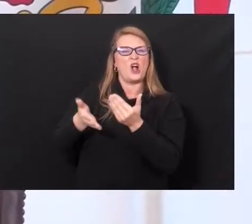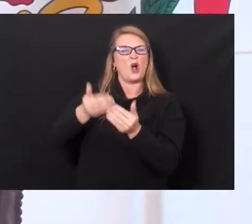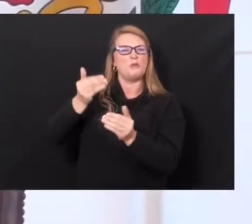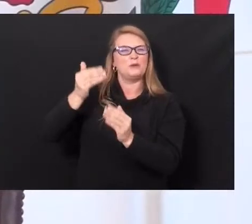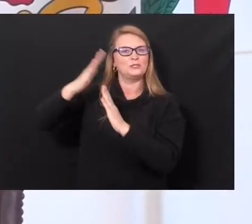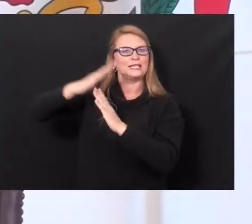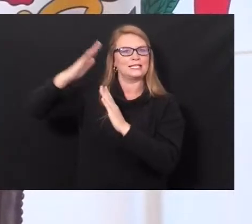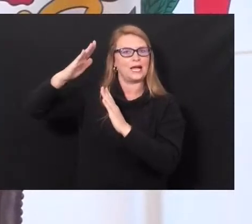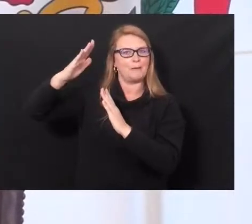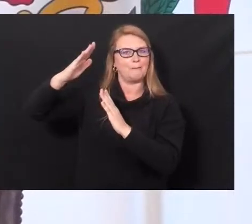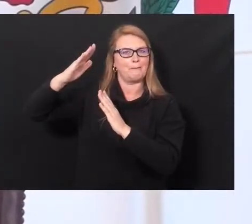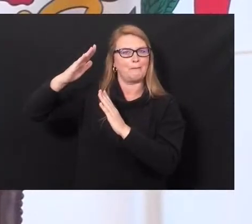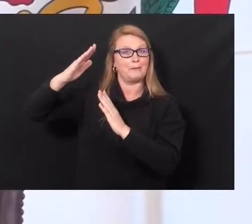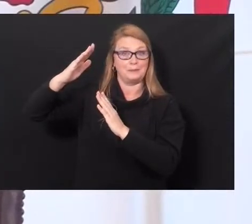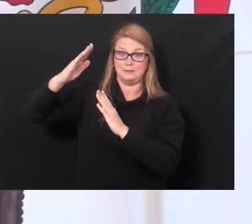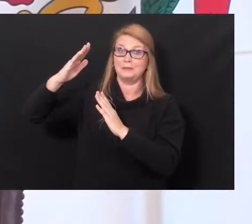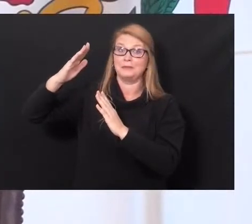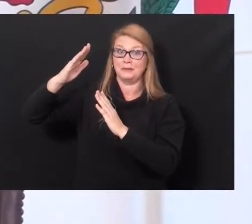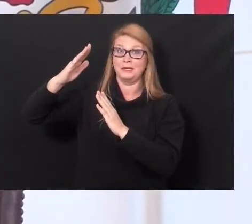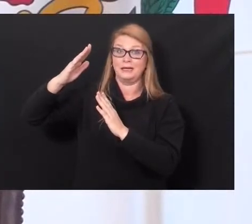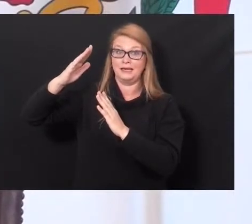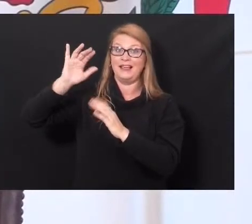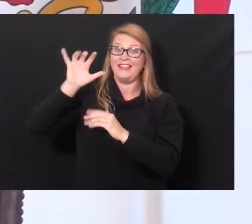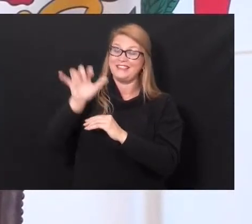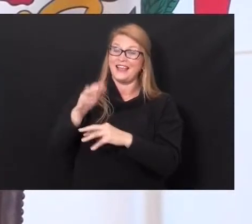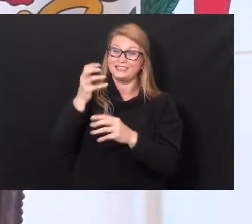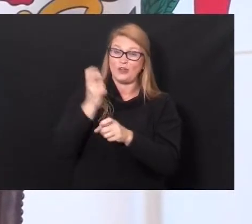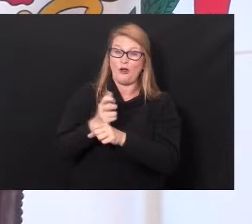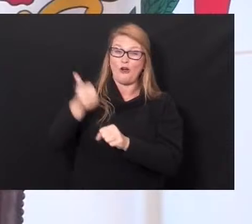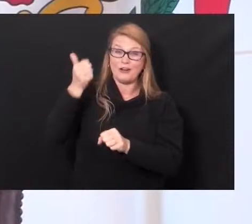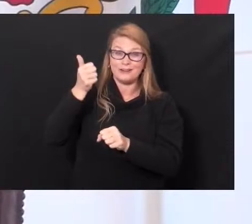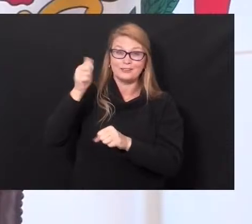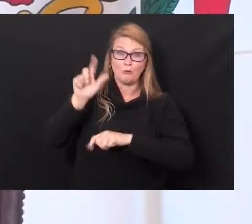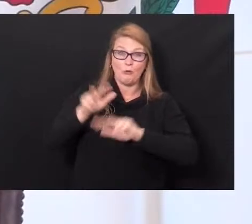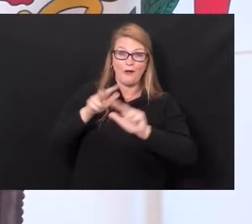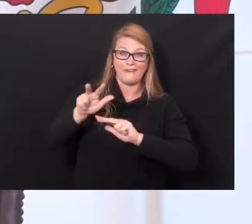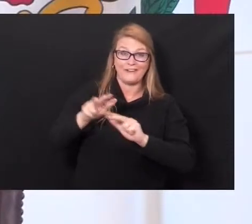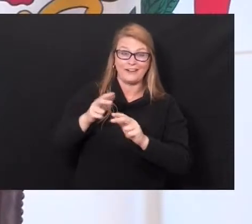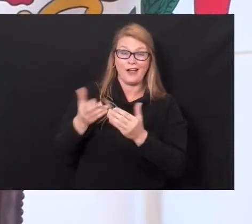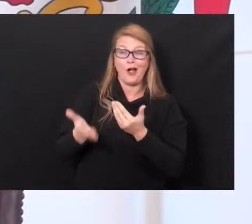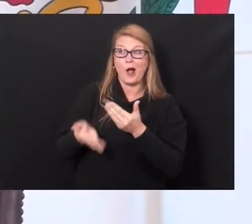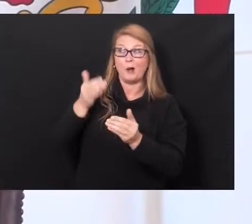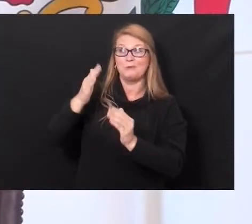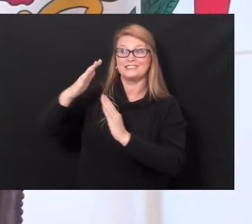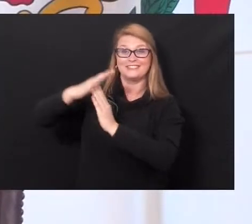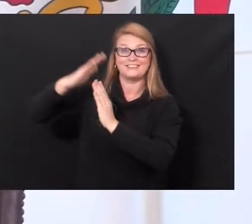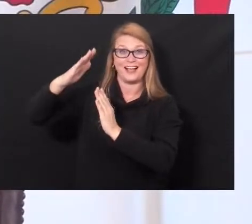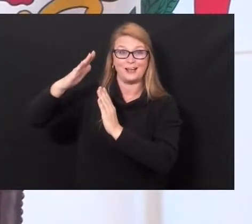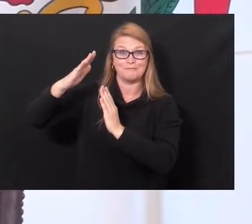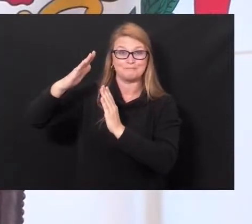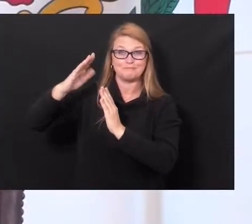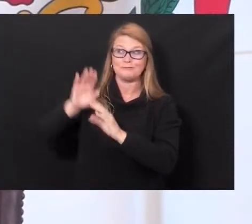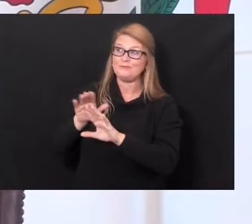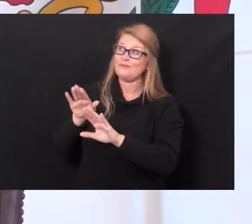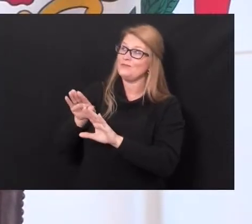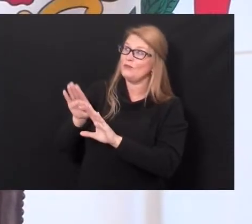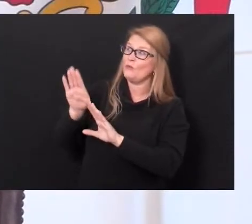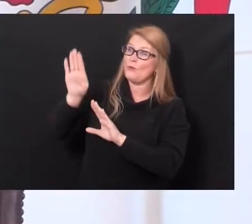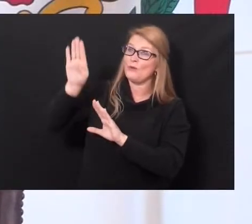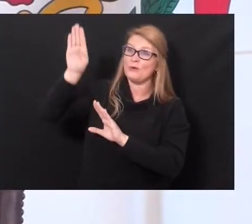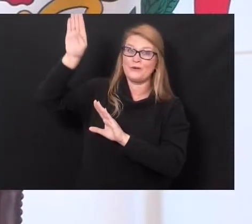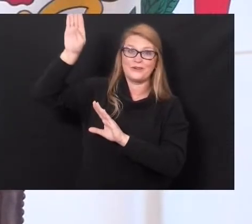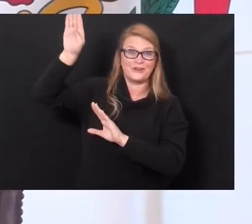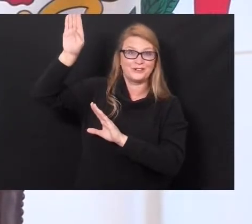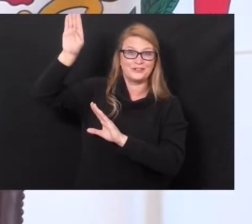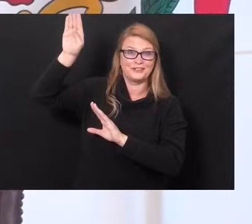you? You're almost there. And you look, and it is just flat, almost straight up for you to get